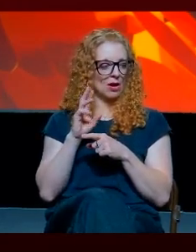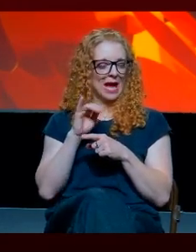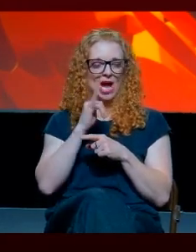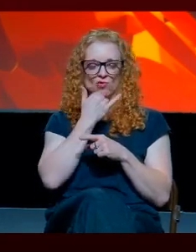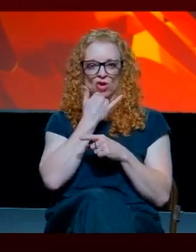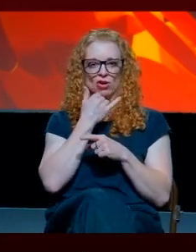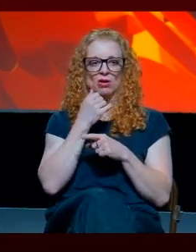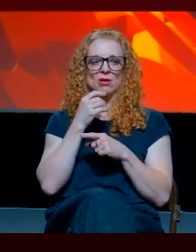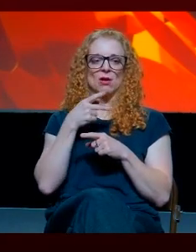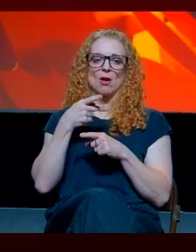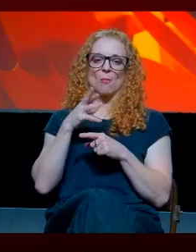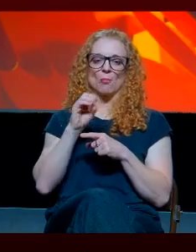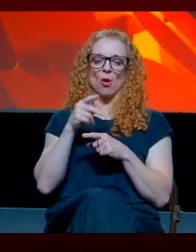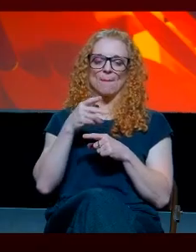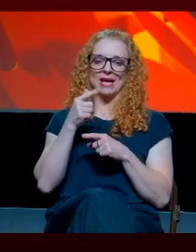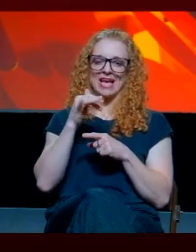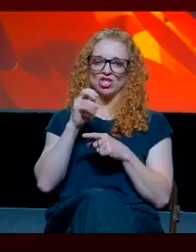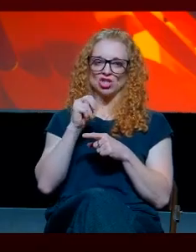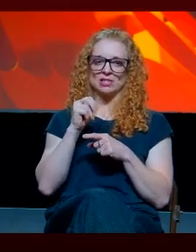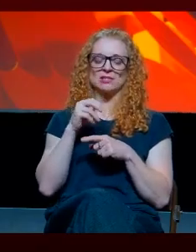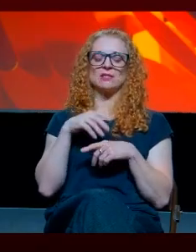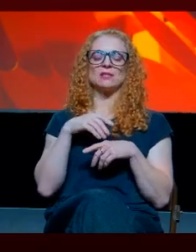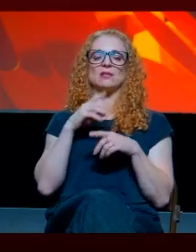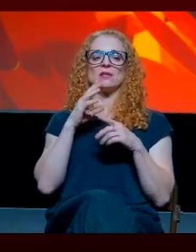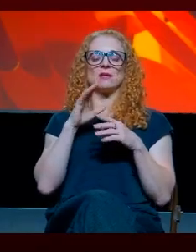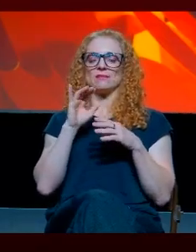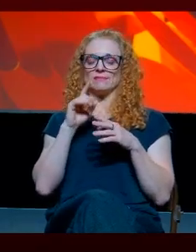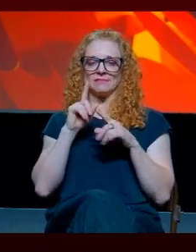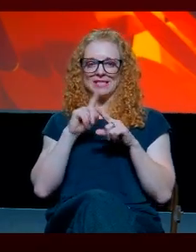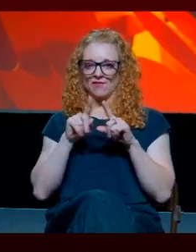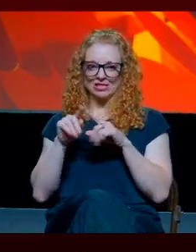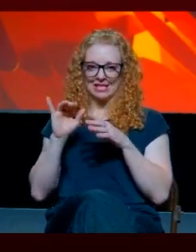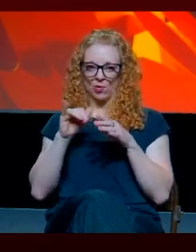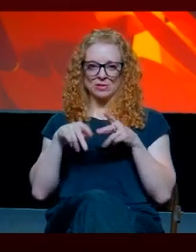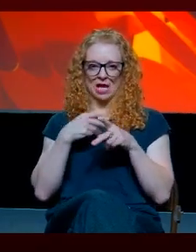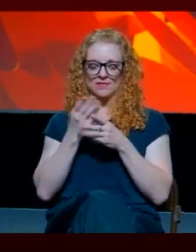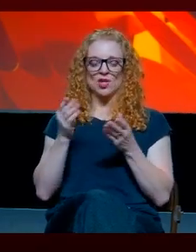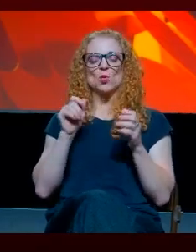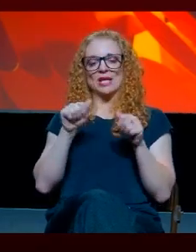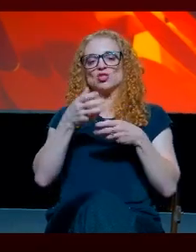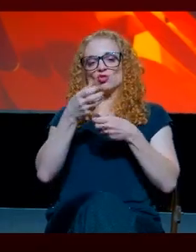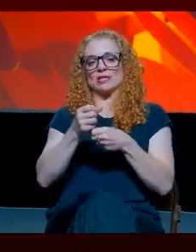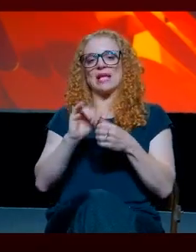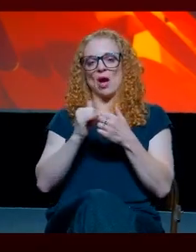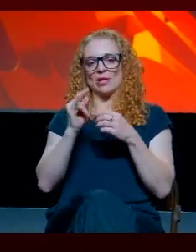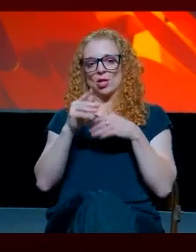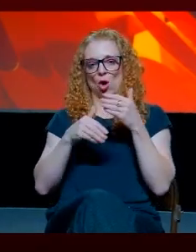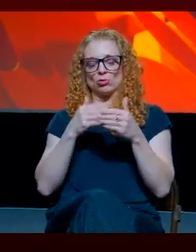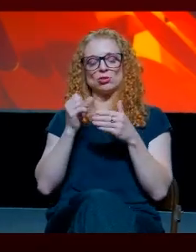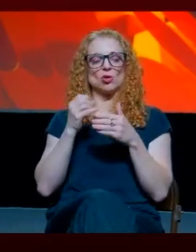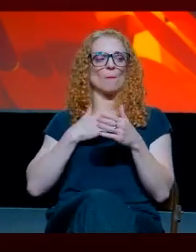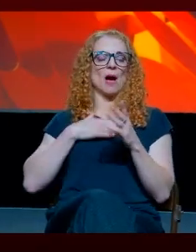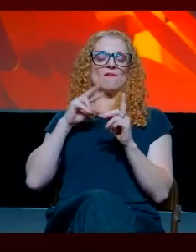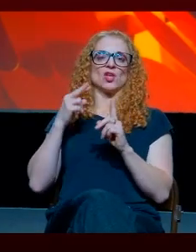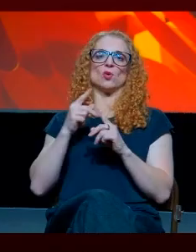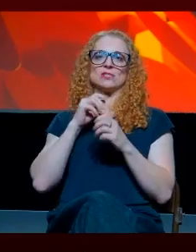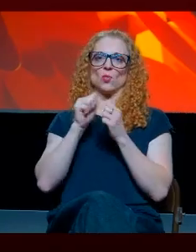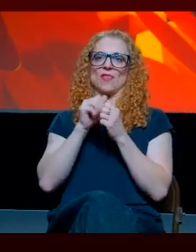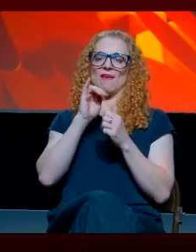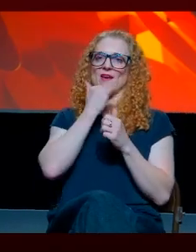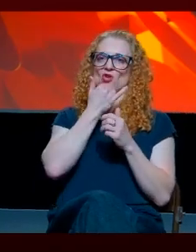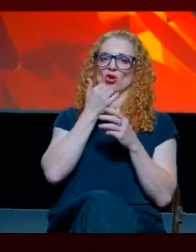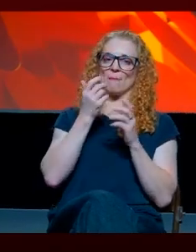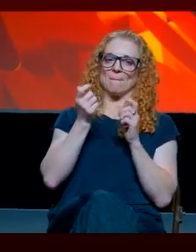error propagation, whether it's infinite differences or those type of things, you can trust how it goes. And so my view is with error